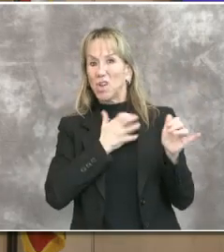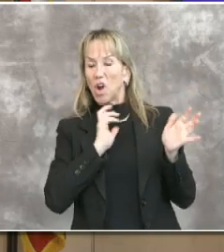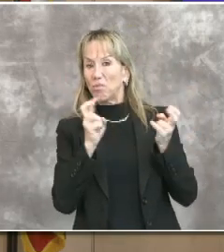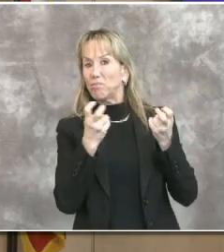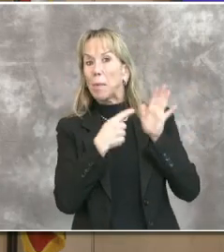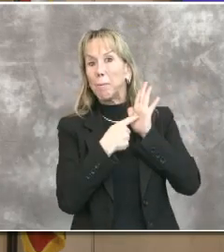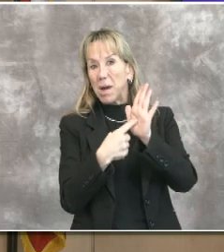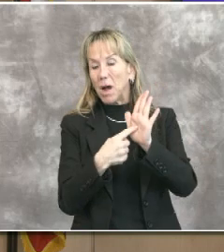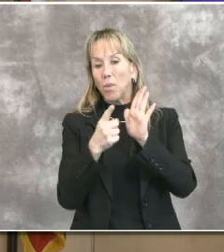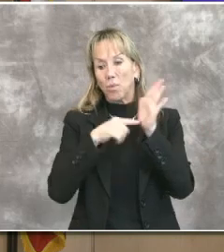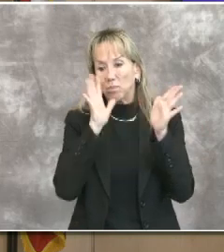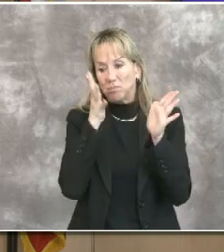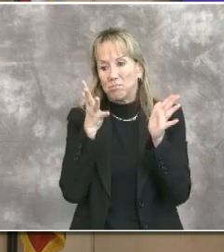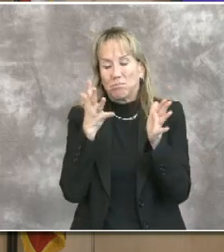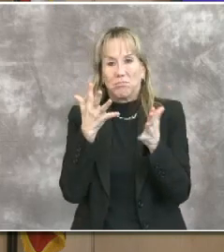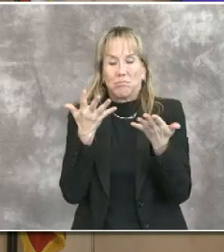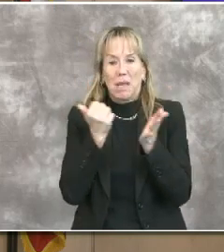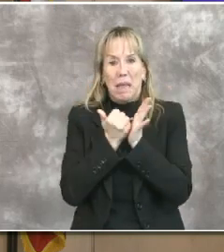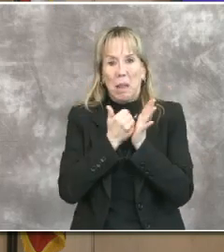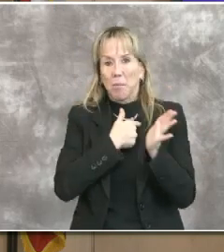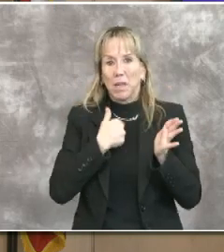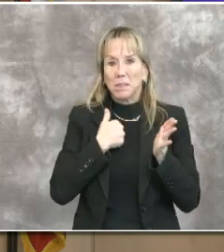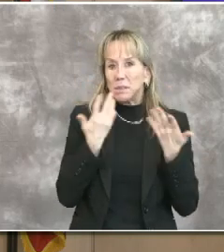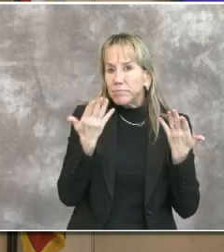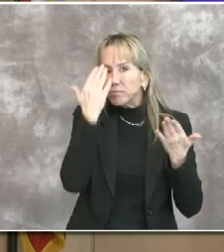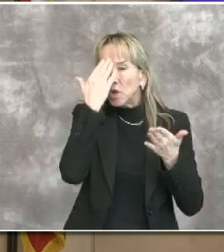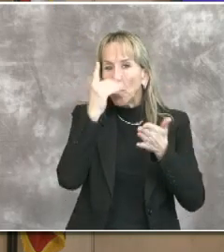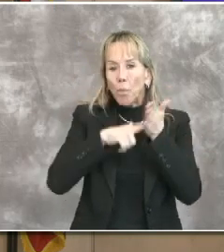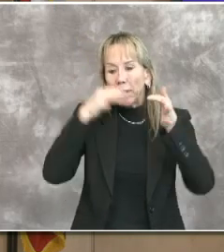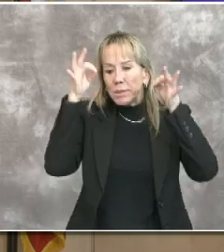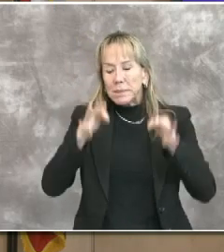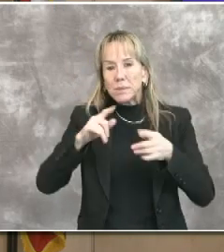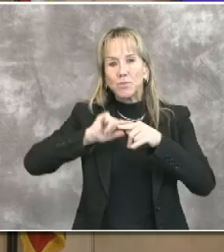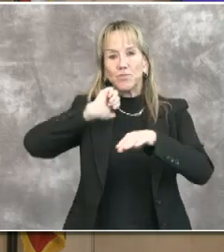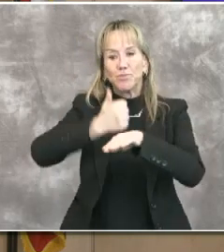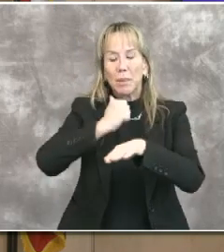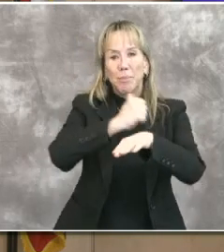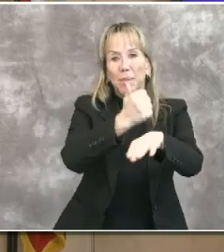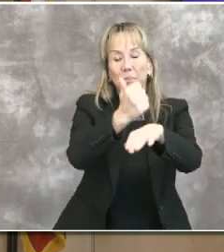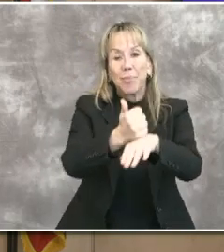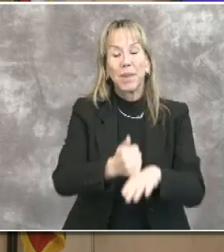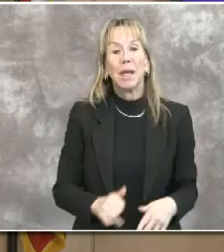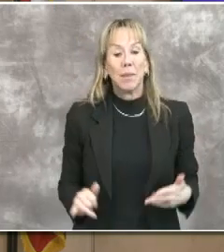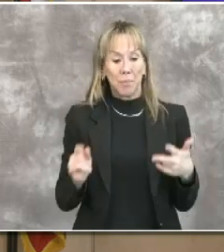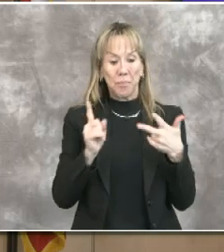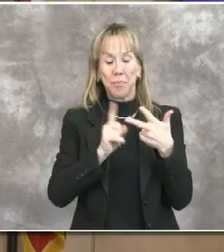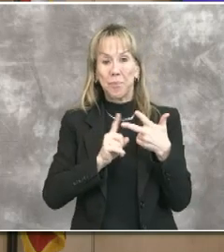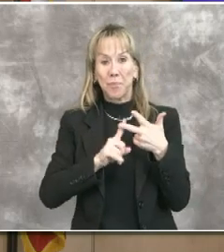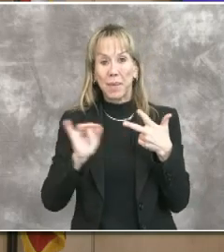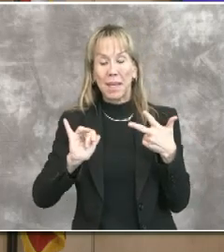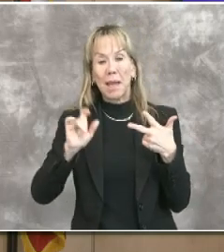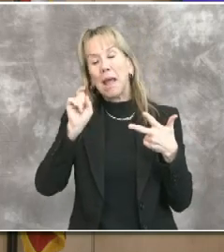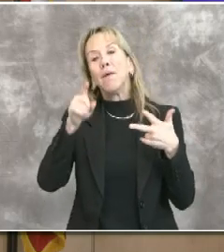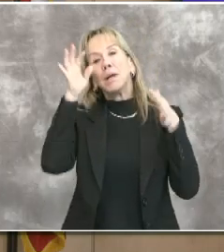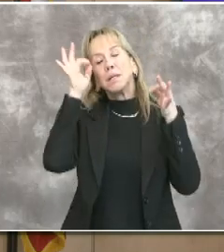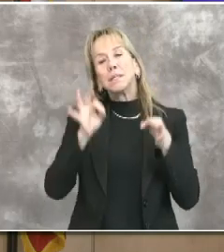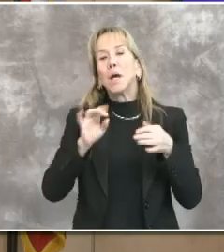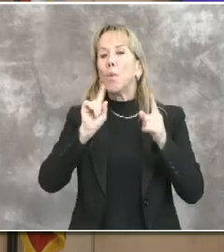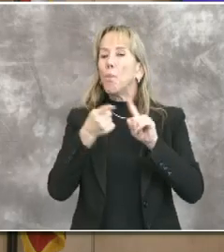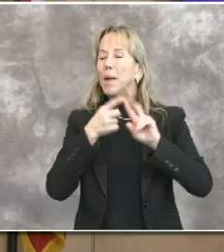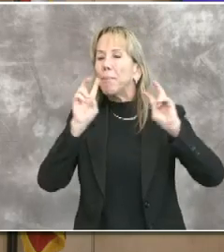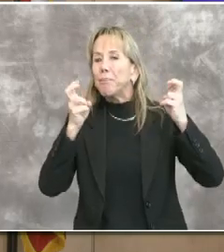insight on what is going to drive continued decision making. And we have to develop a phasing of when we can relax essential